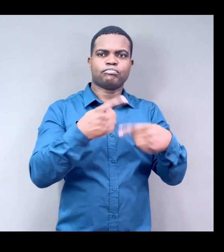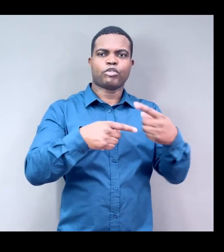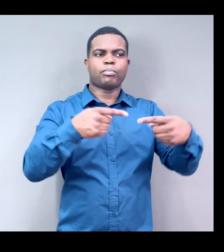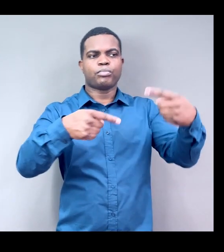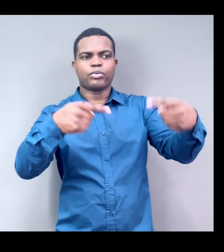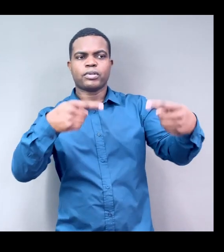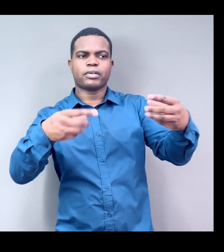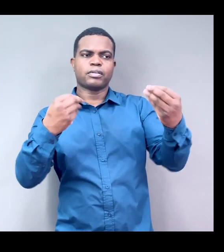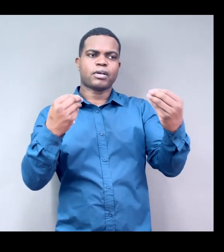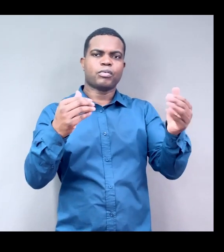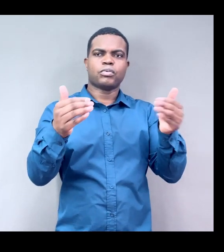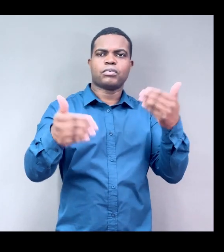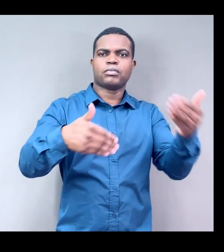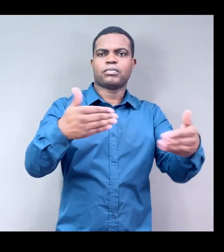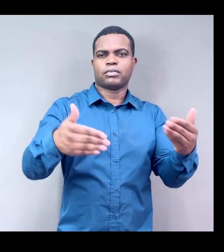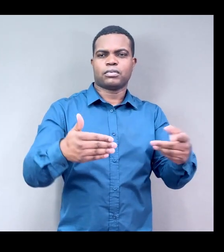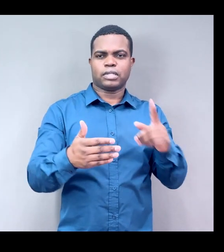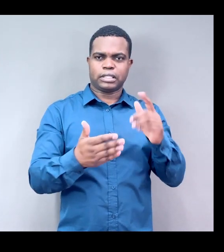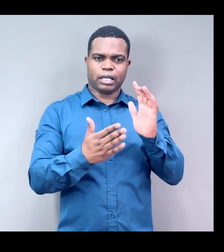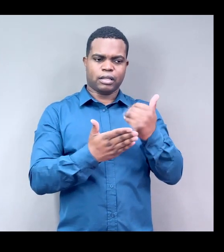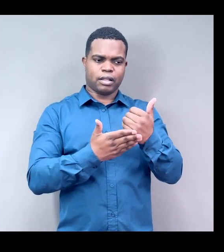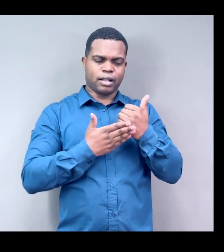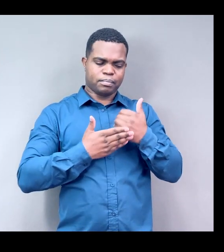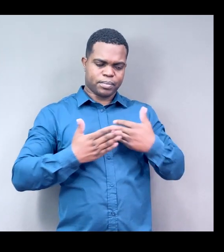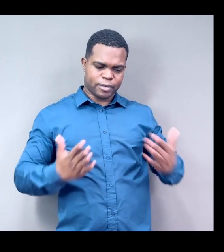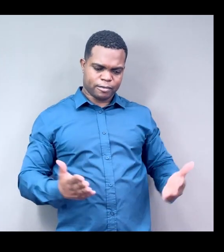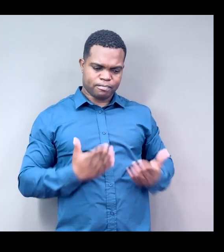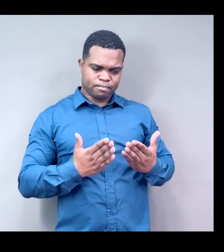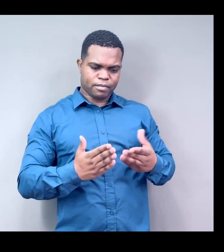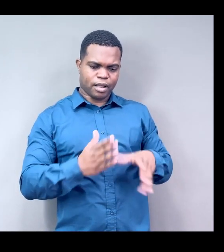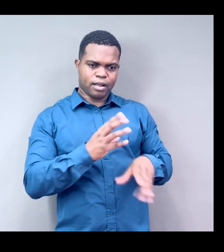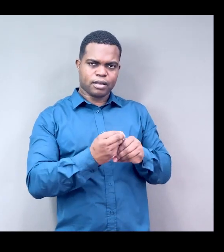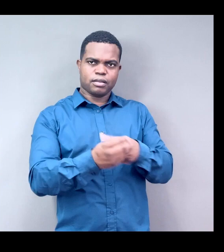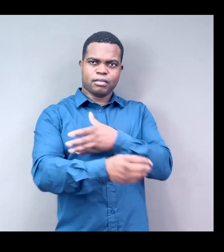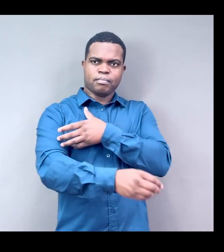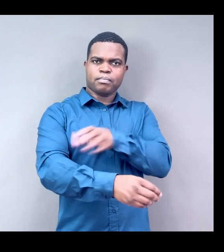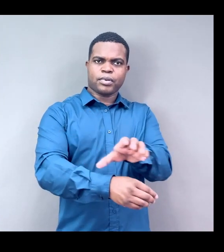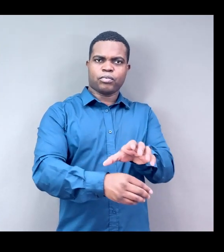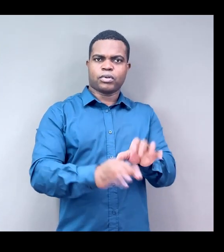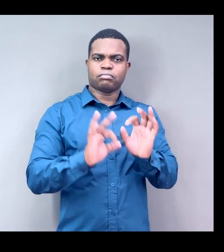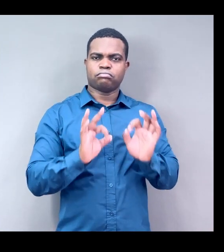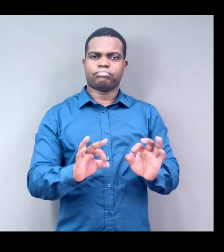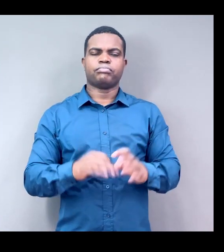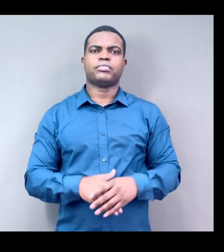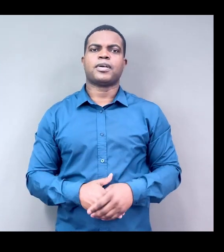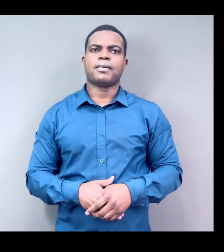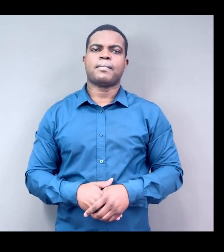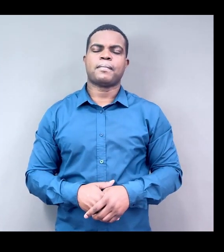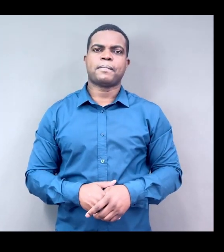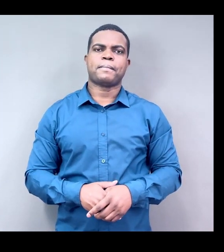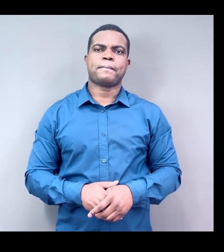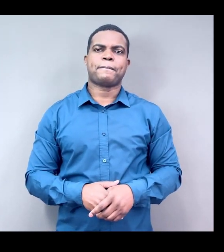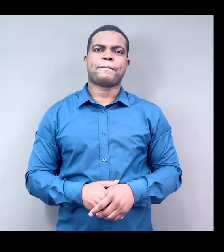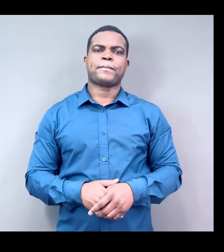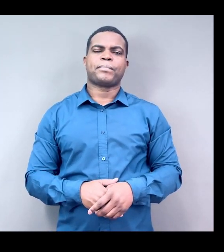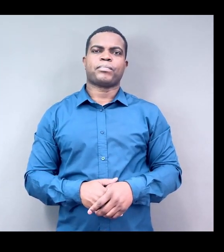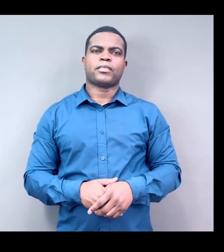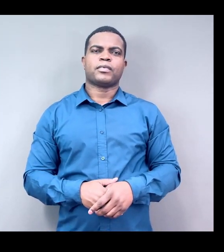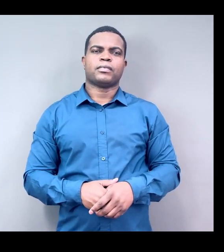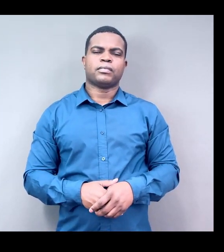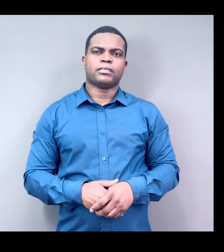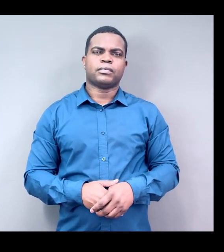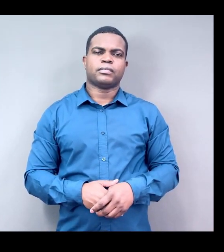acquire essential political skills, it might encourage them, it might equip them